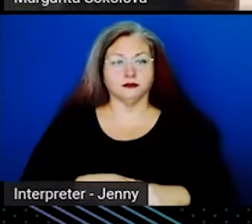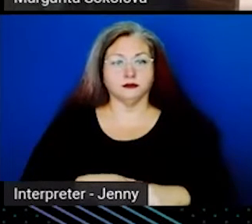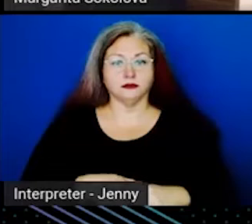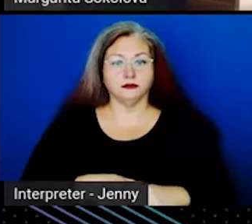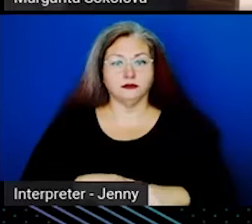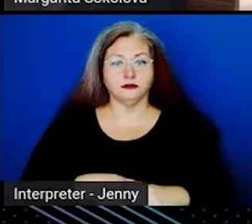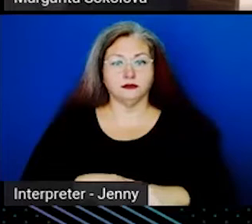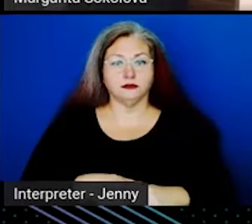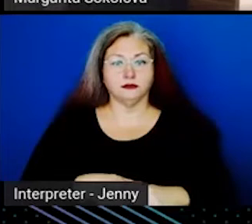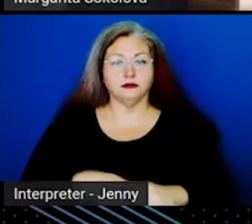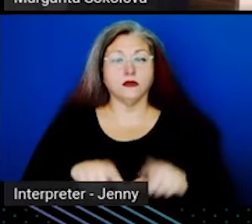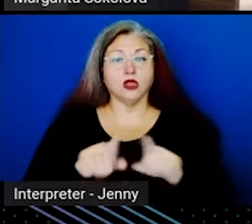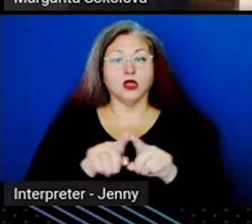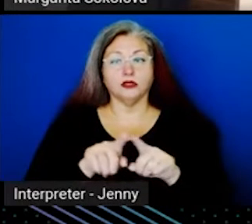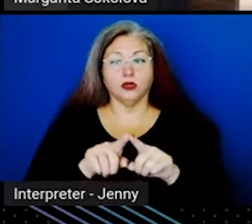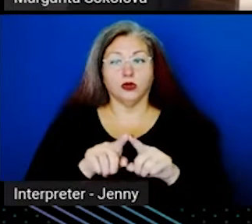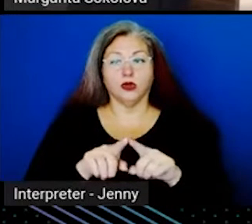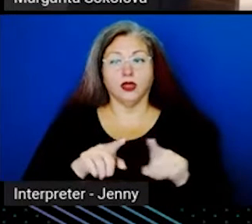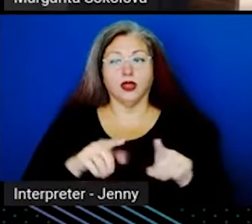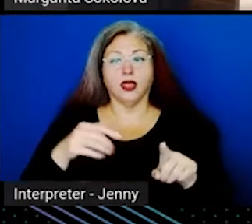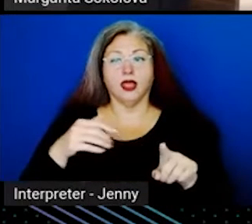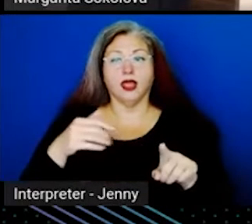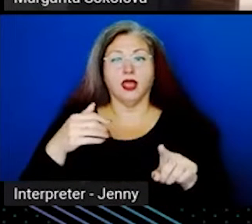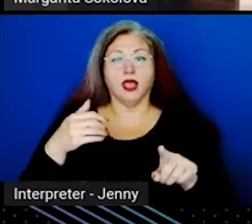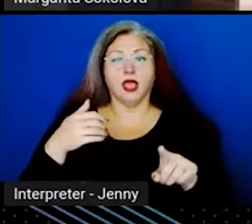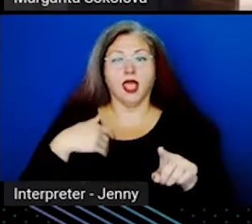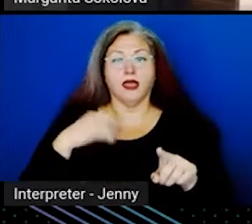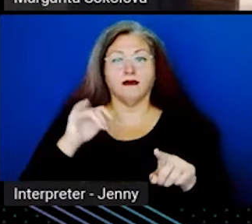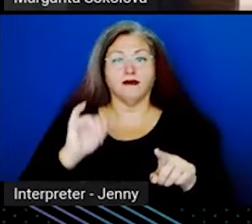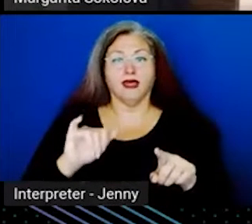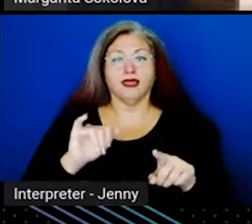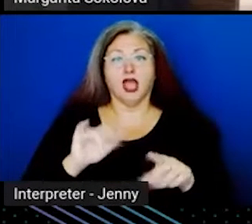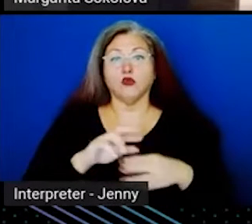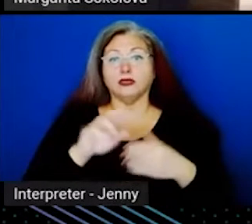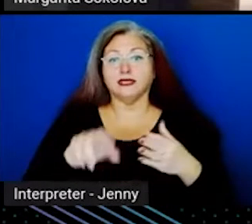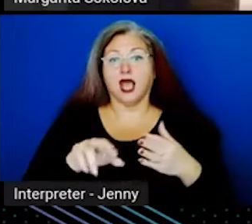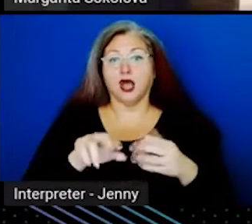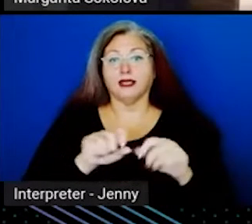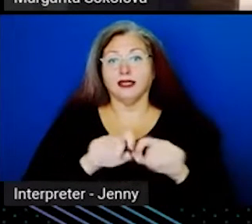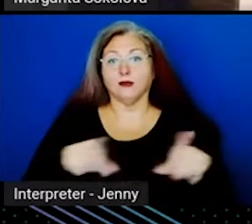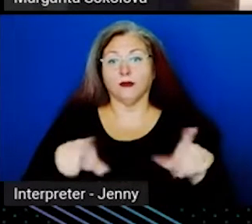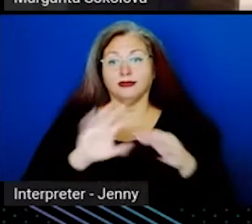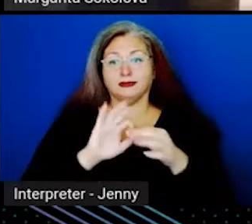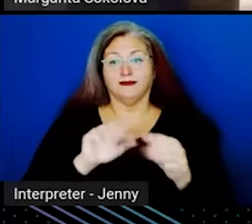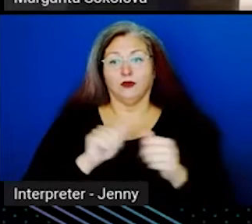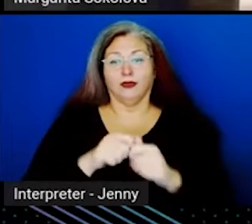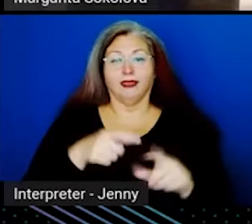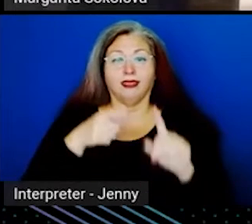I also have the Vercel deployment specific to this branch.